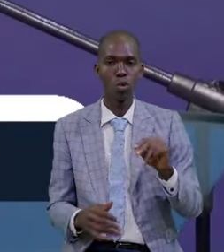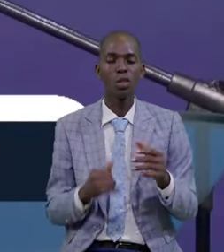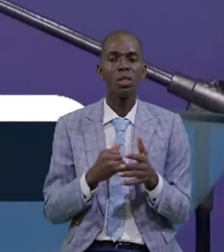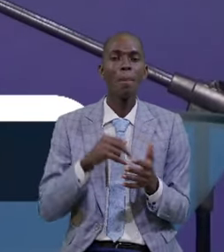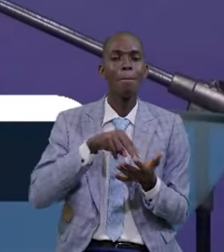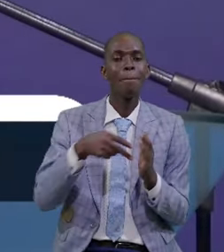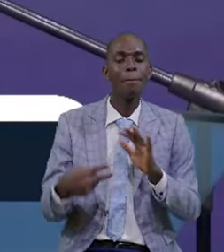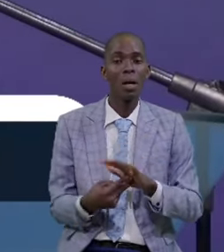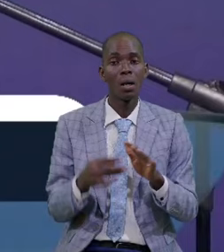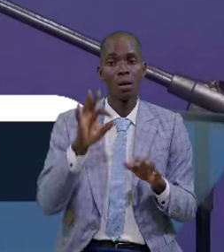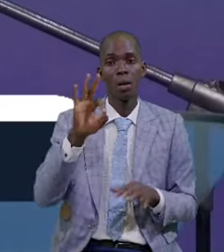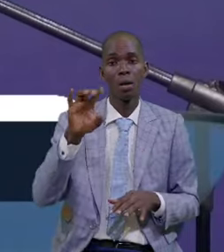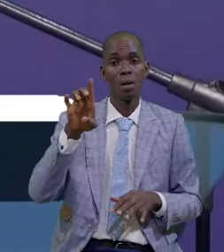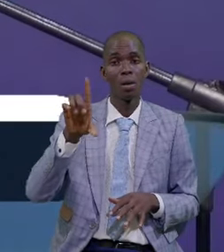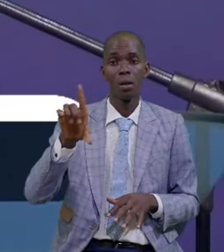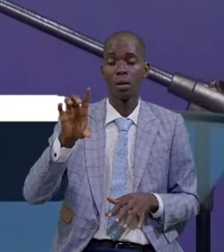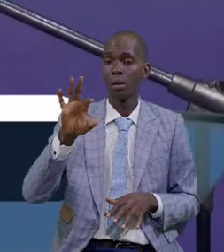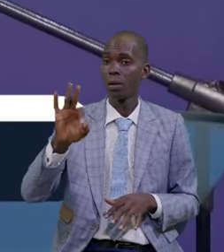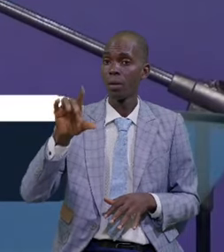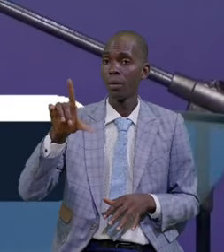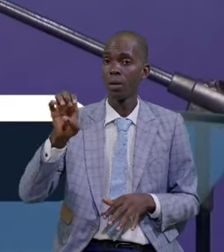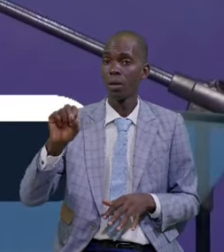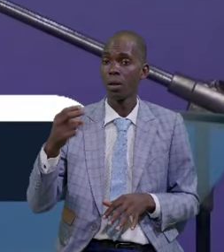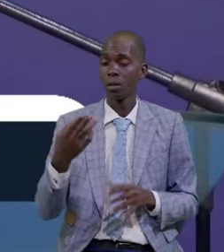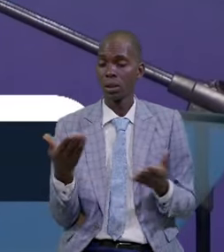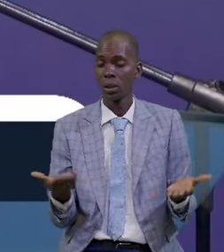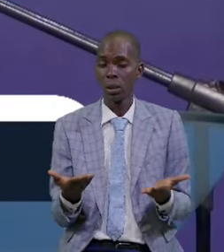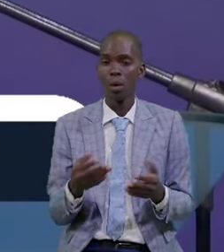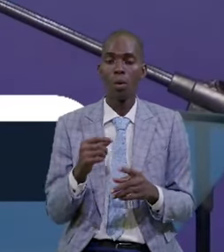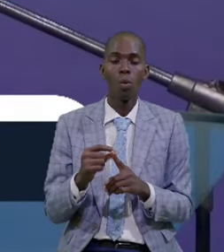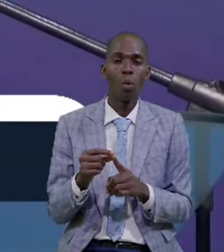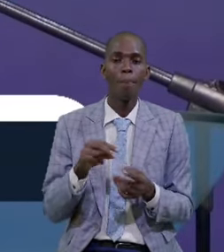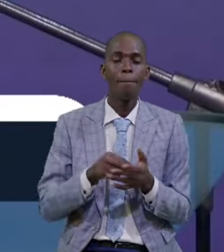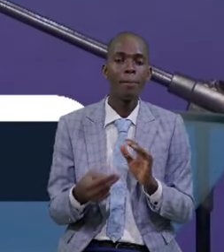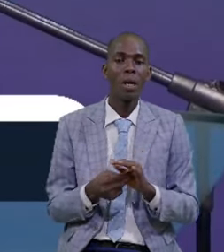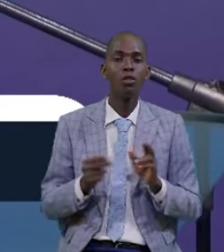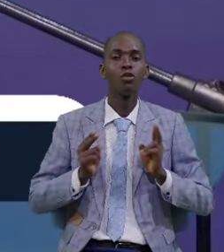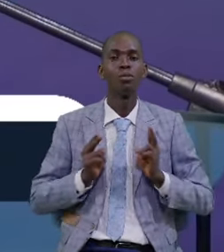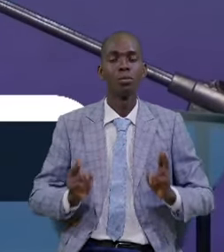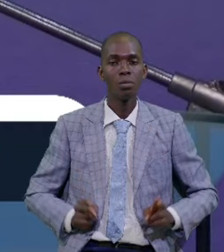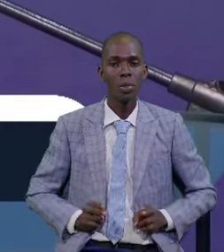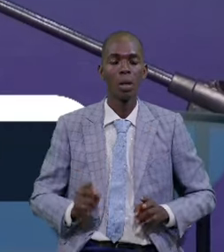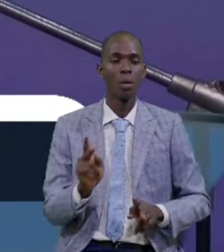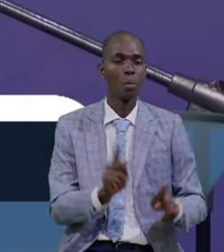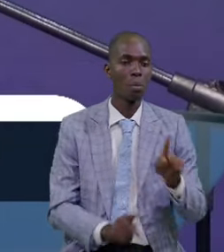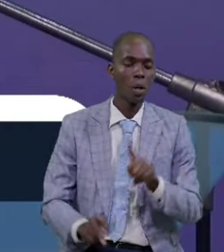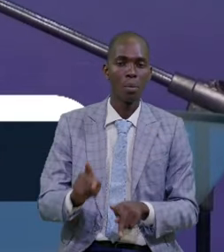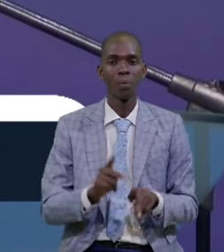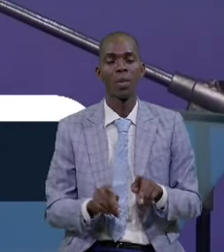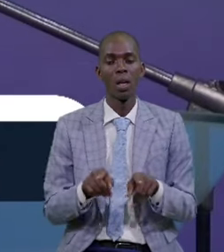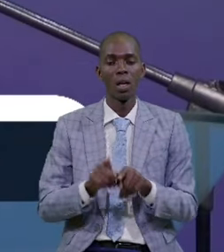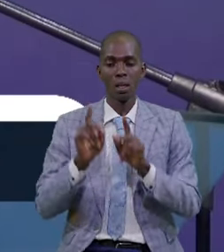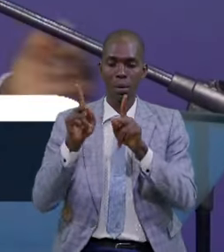being. And it's talking about that human being as the flesh, as the person. And